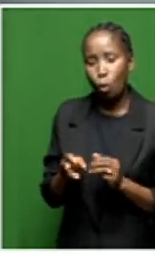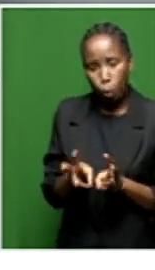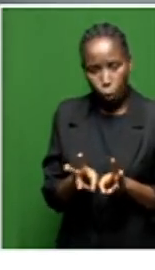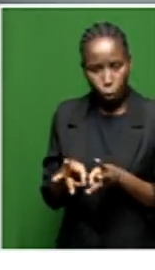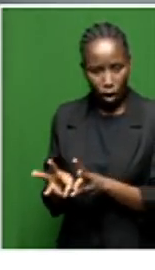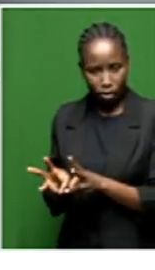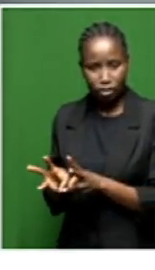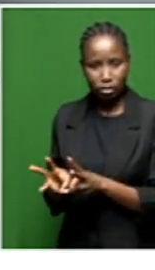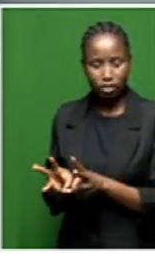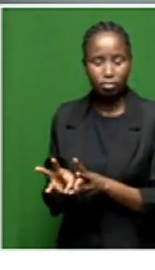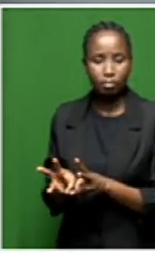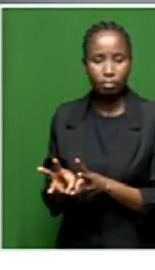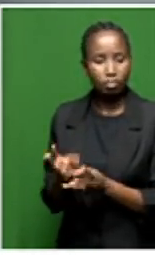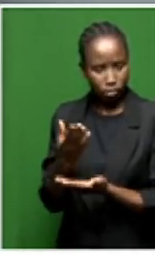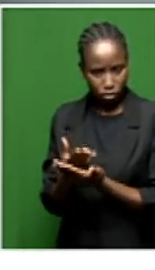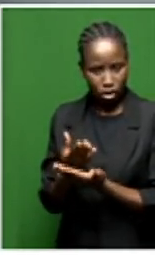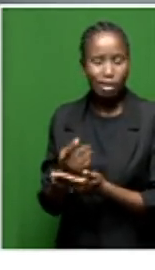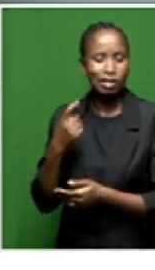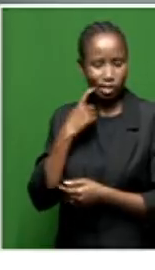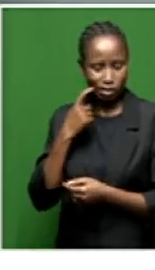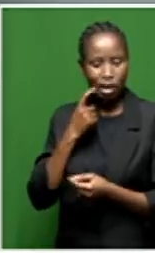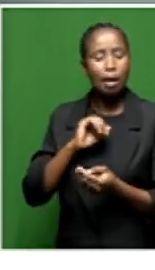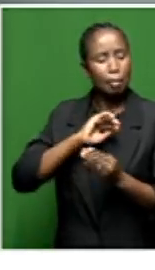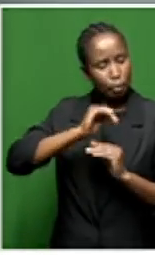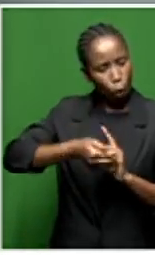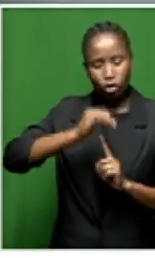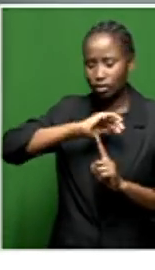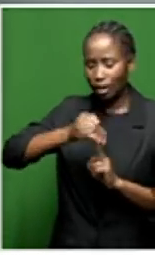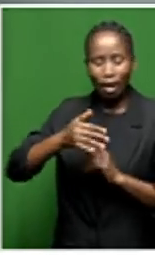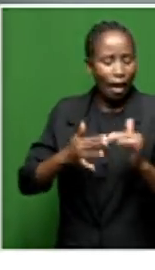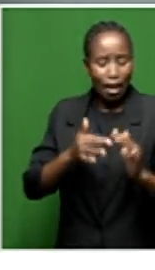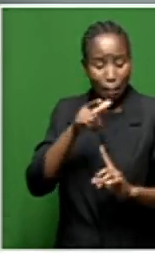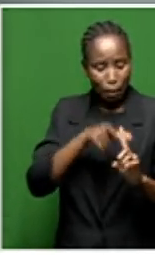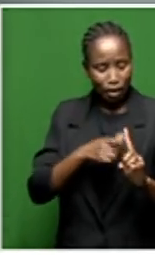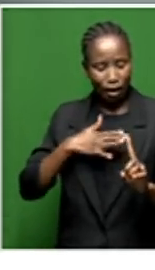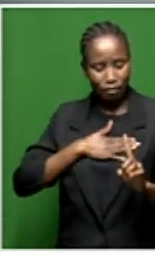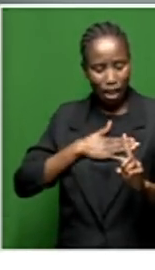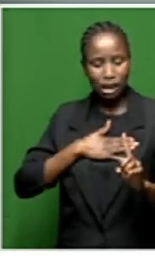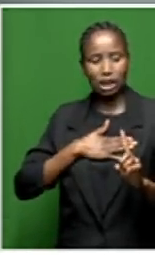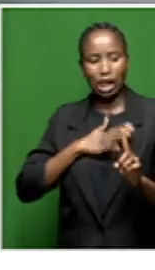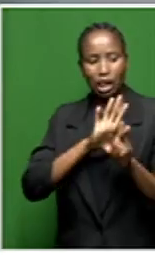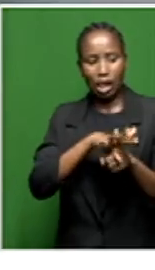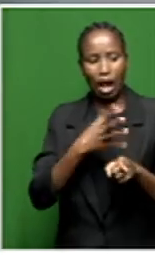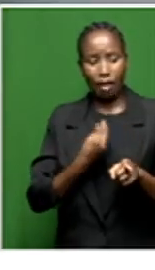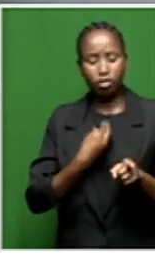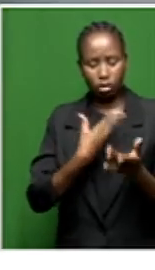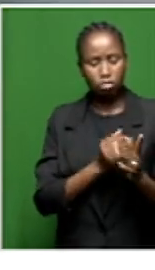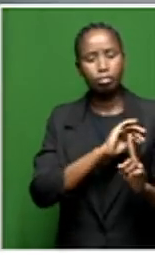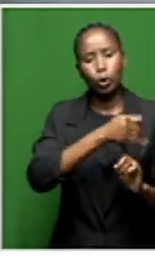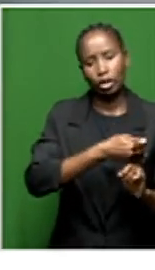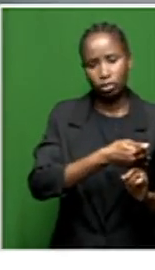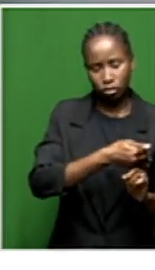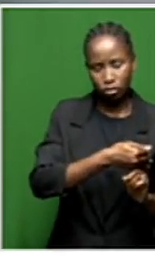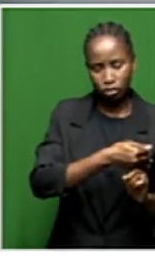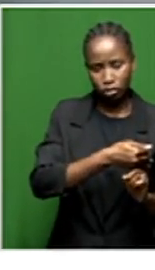mechanisms to protect anyone who feels that they might be prejudiced. So there are